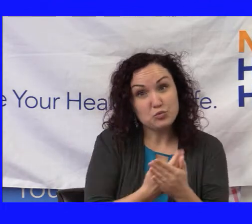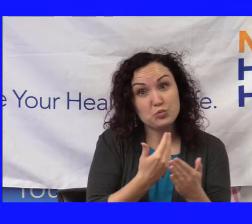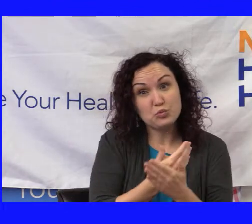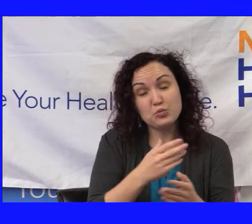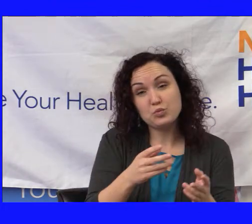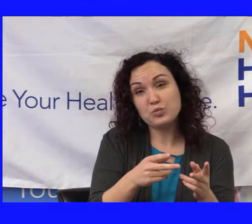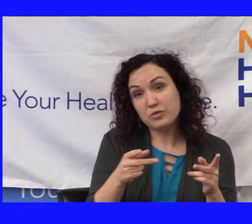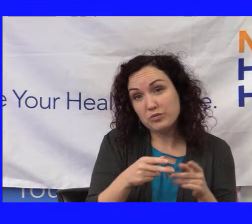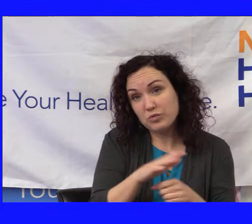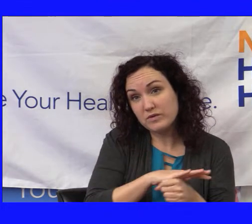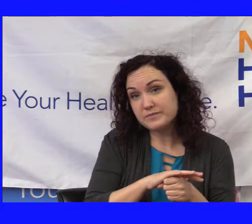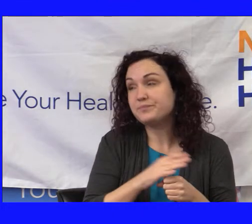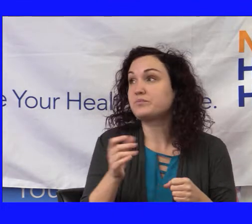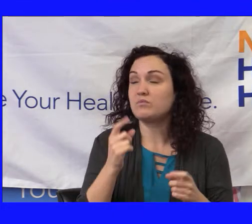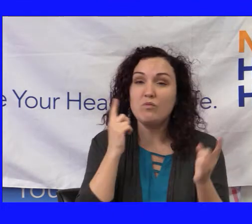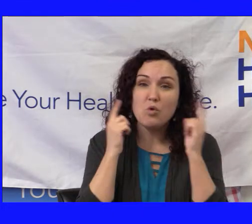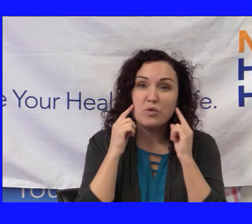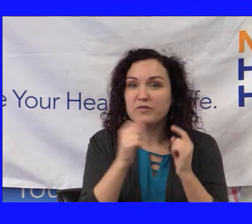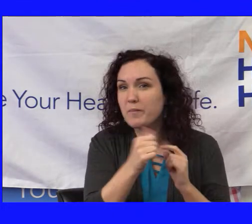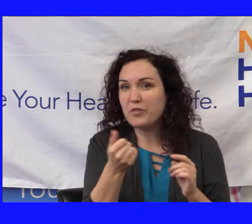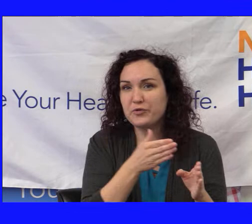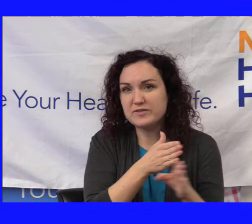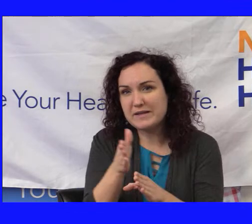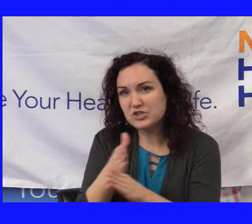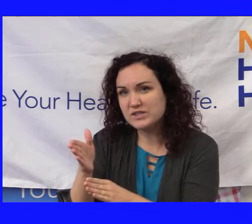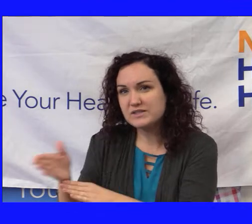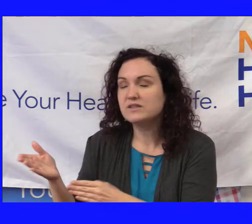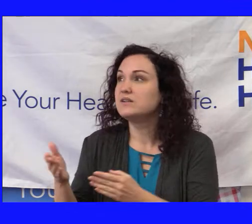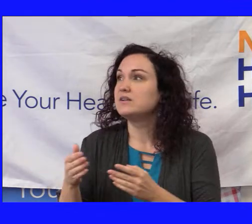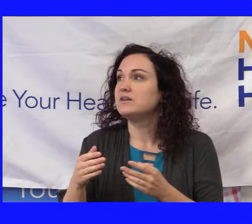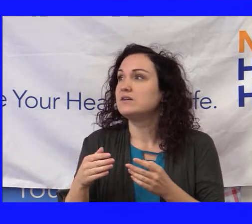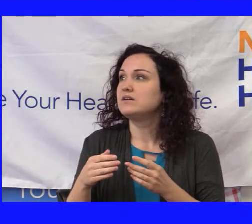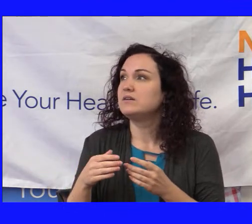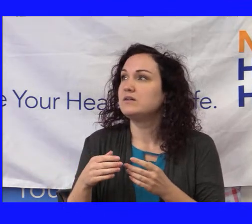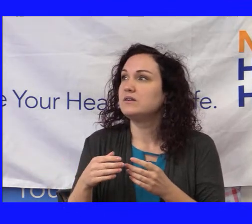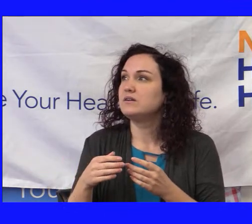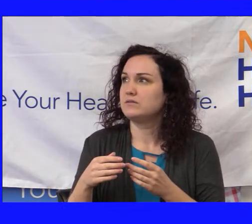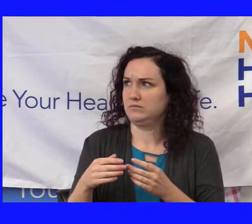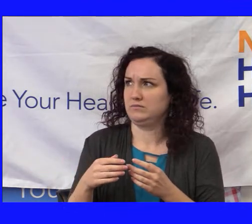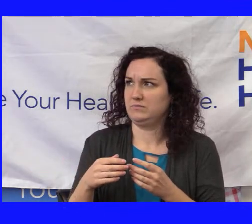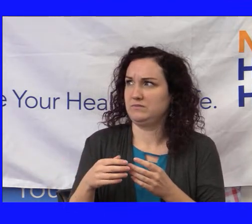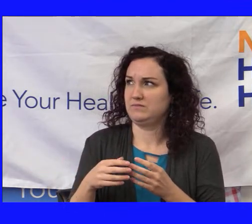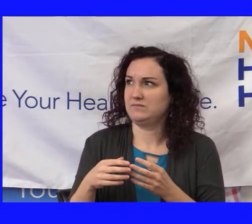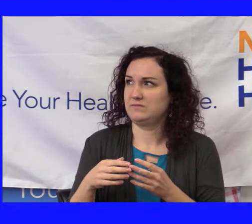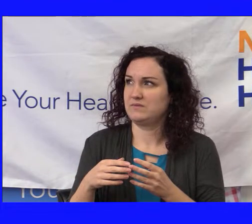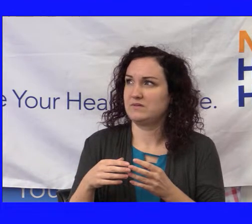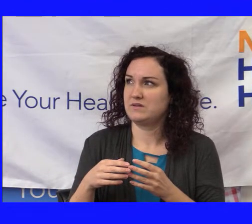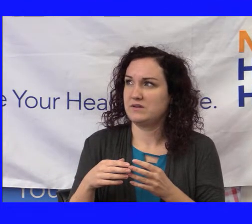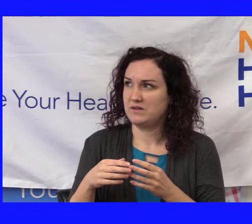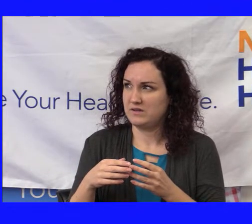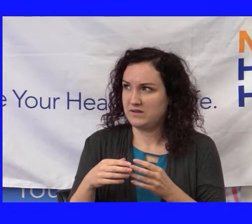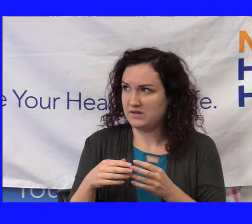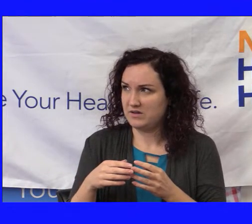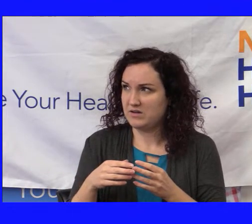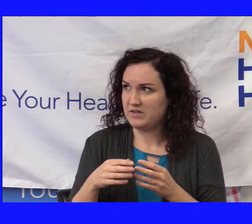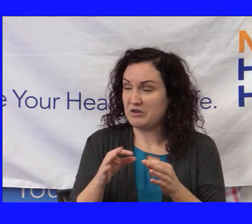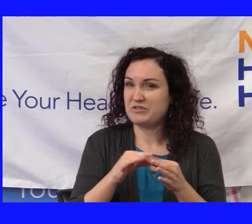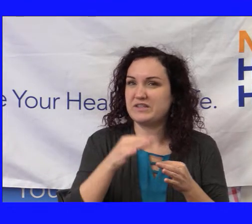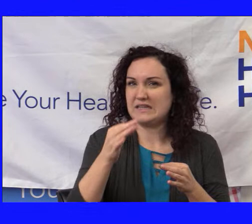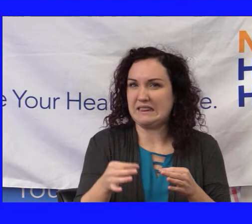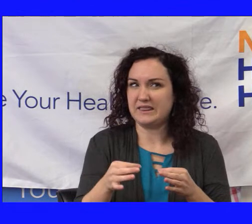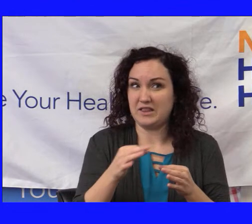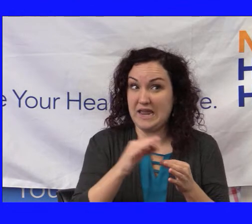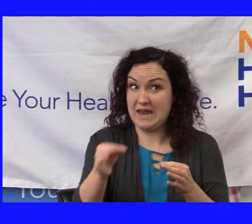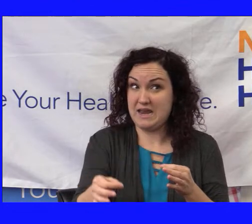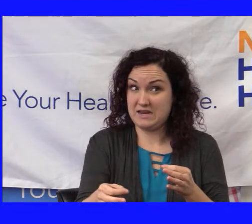we also heard for other specialty, the delay on the time for having a specialized care. You know, the